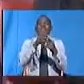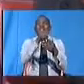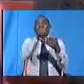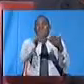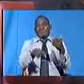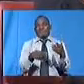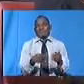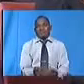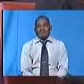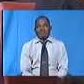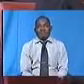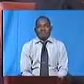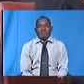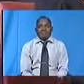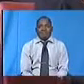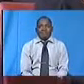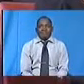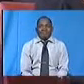of them?